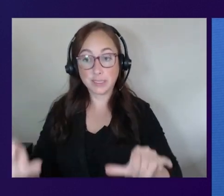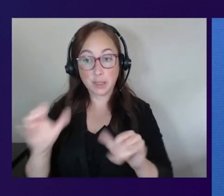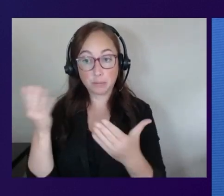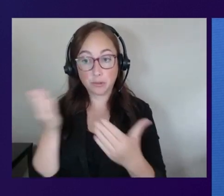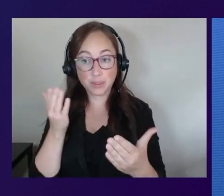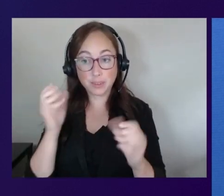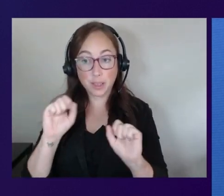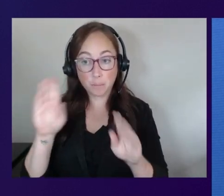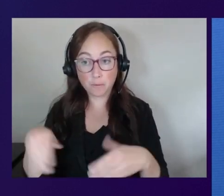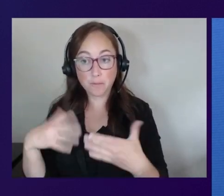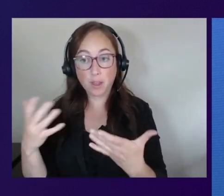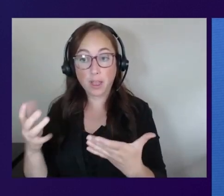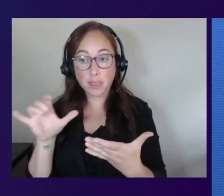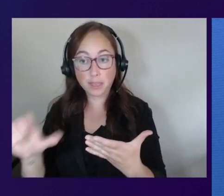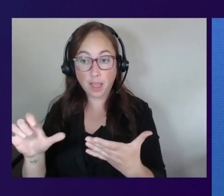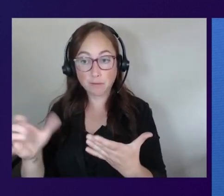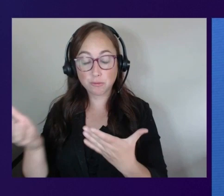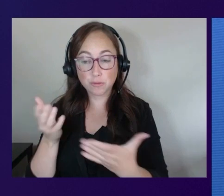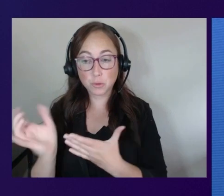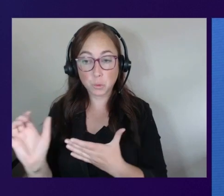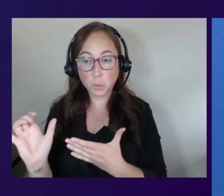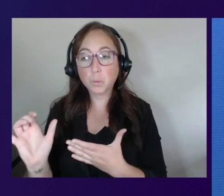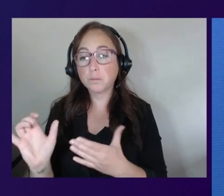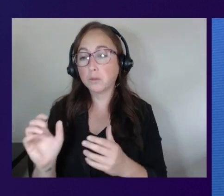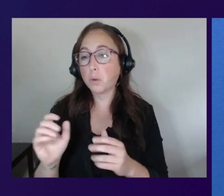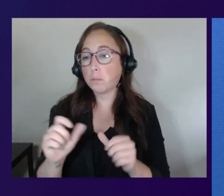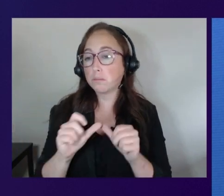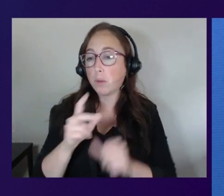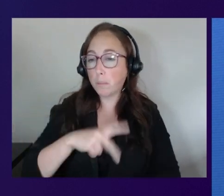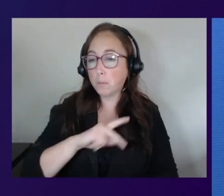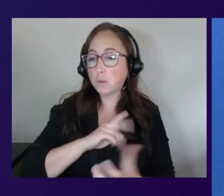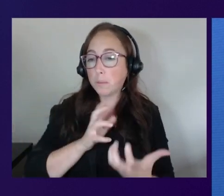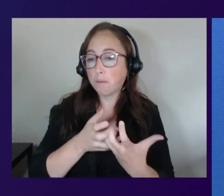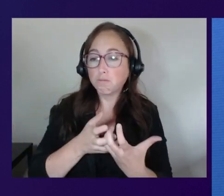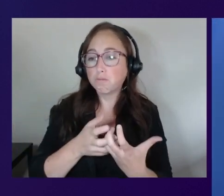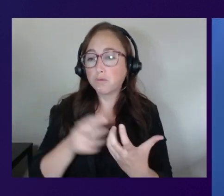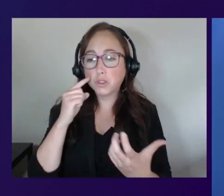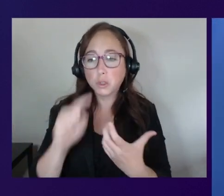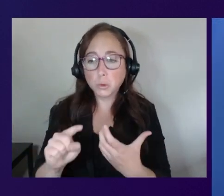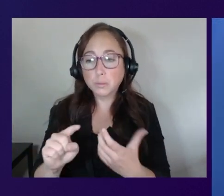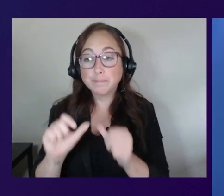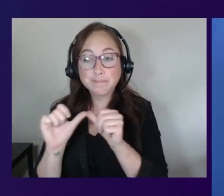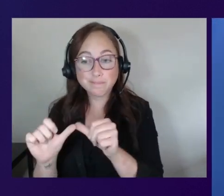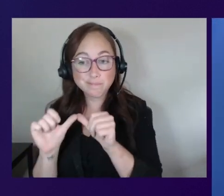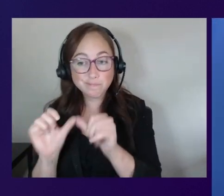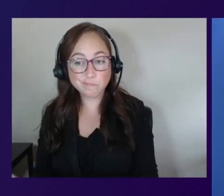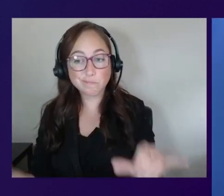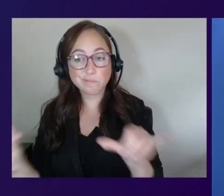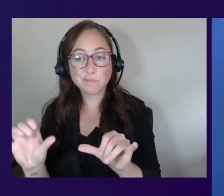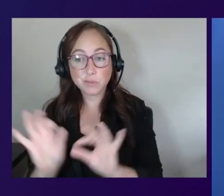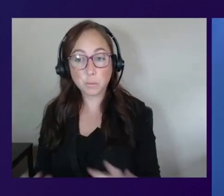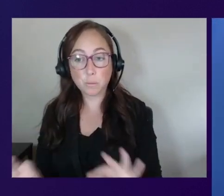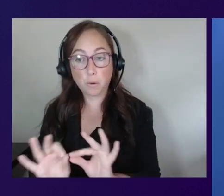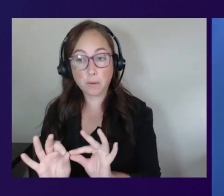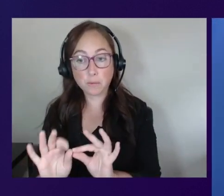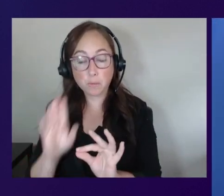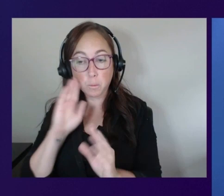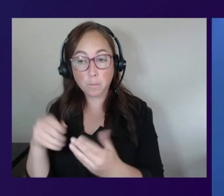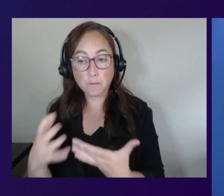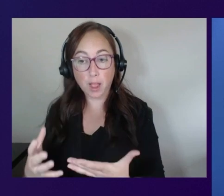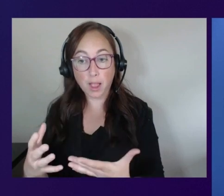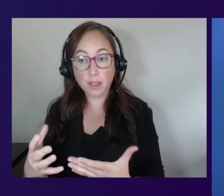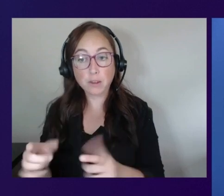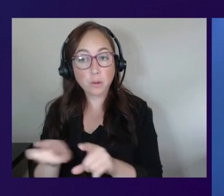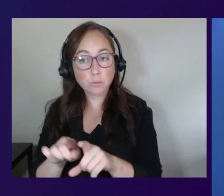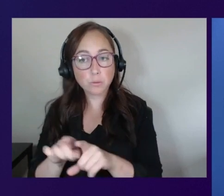And so there's a balance of personalization and persistence that we think about. And then certainly the idea of who's managing it?